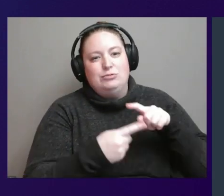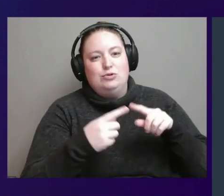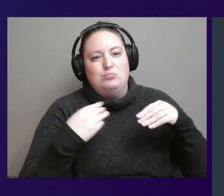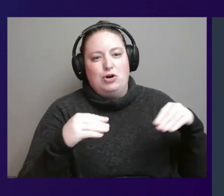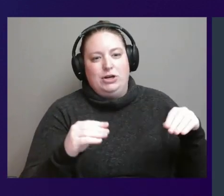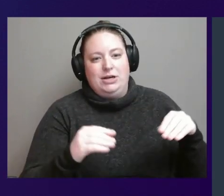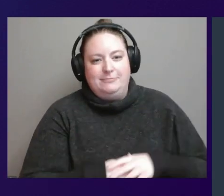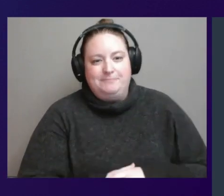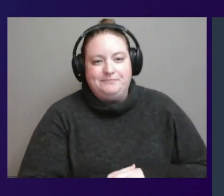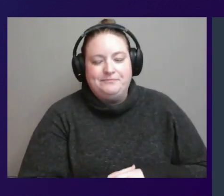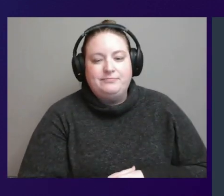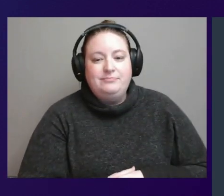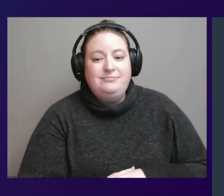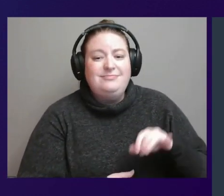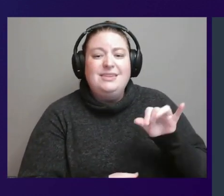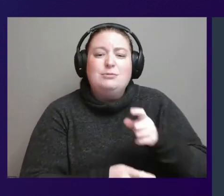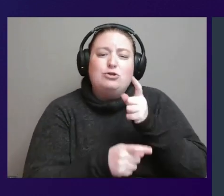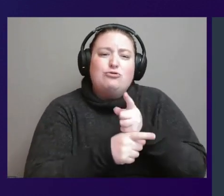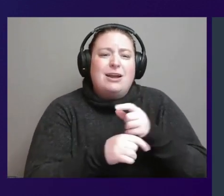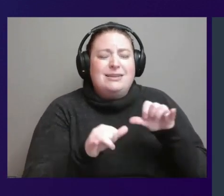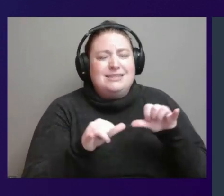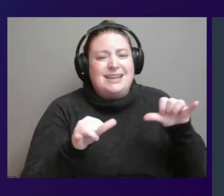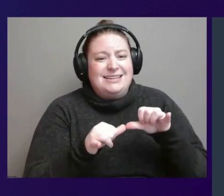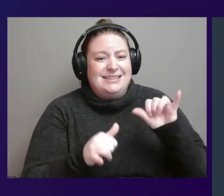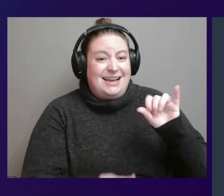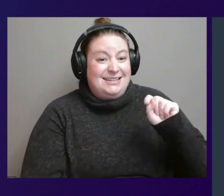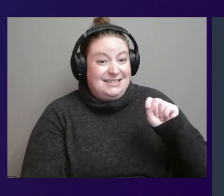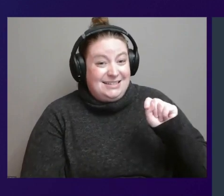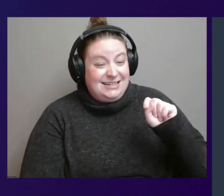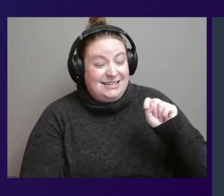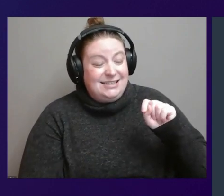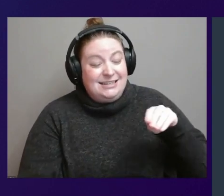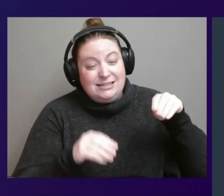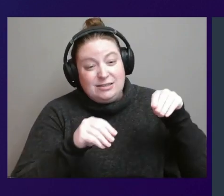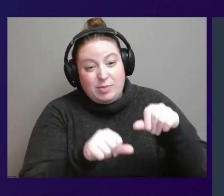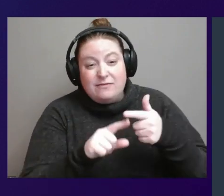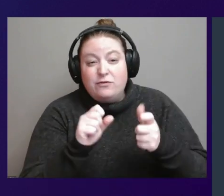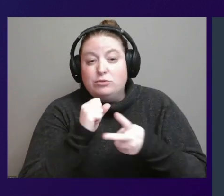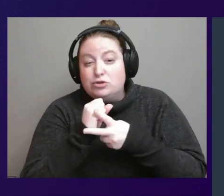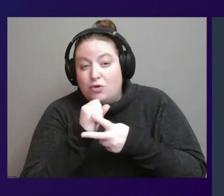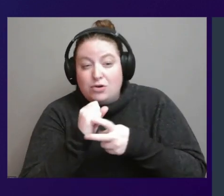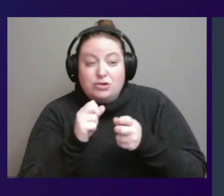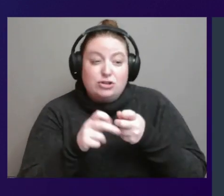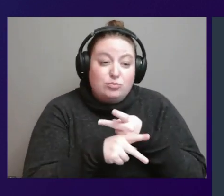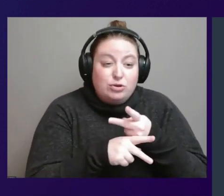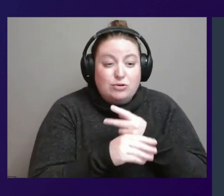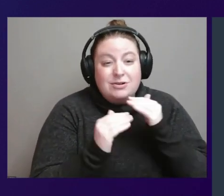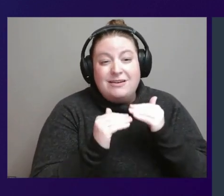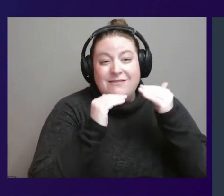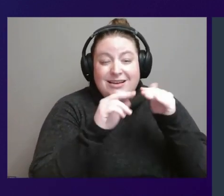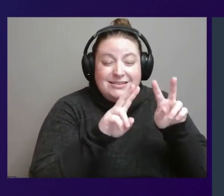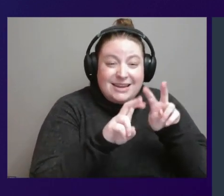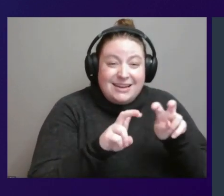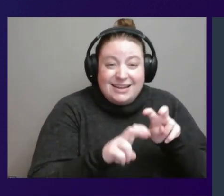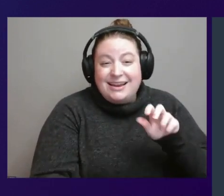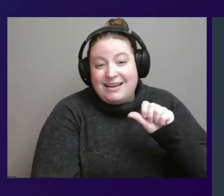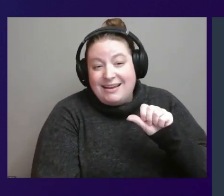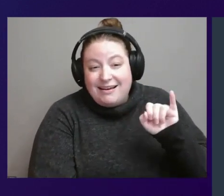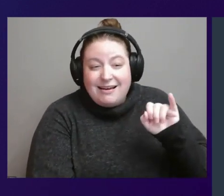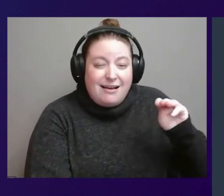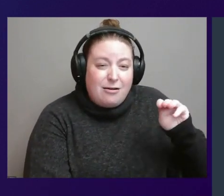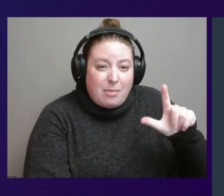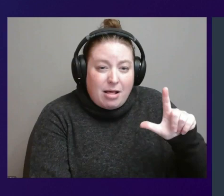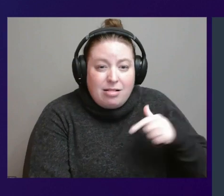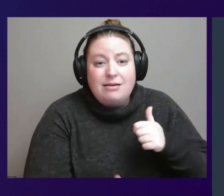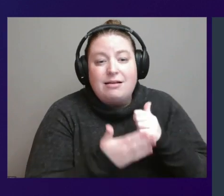right-size your IT spend and take advantage of resources from storage and compute to advanced analytics, AI, ML, that can accelerate your